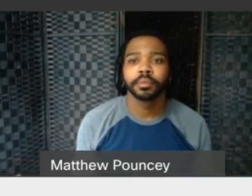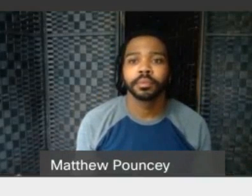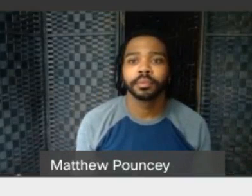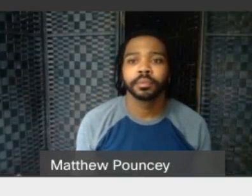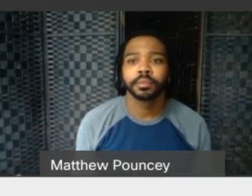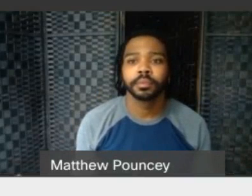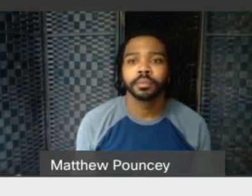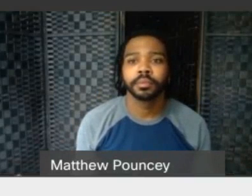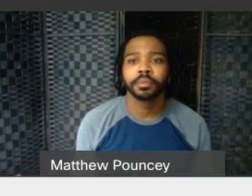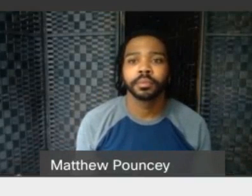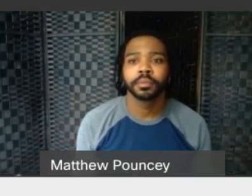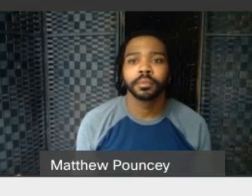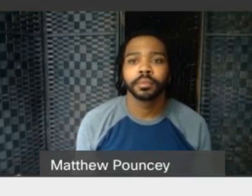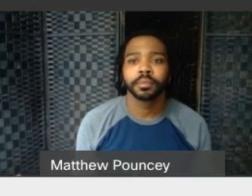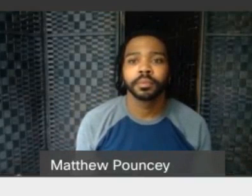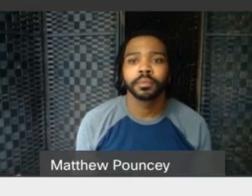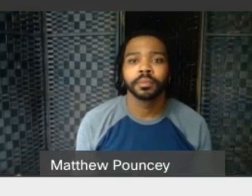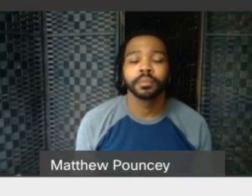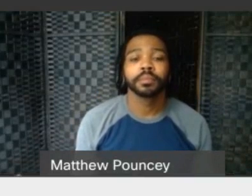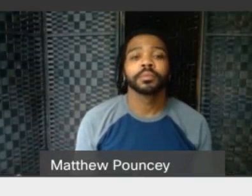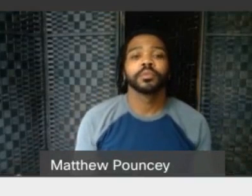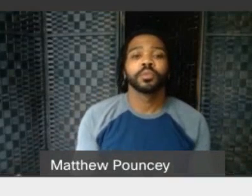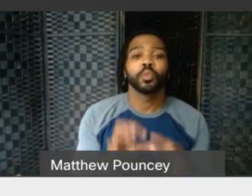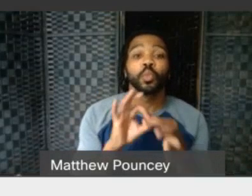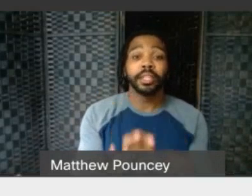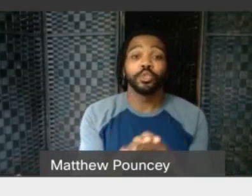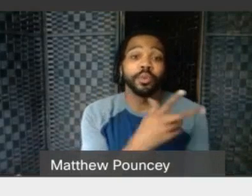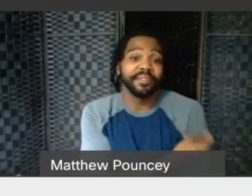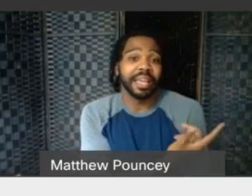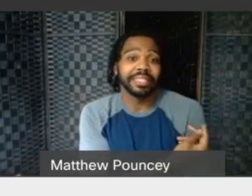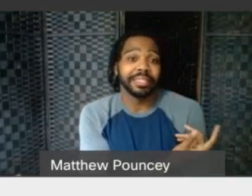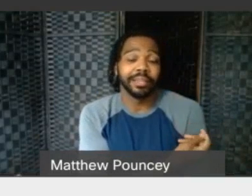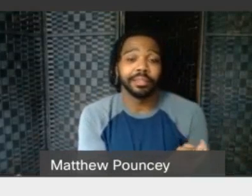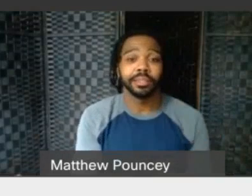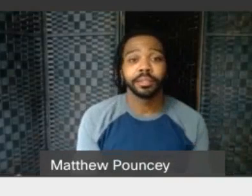relates to vaccination, um,